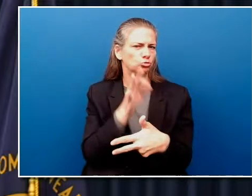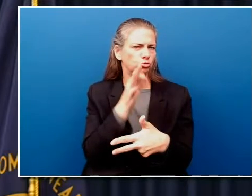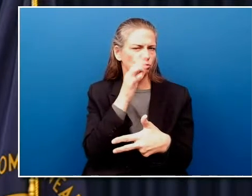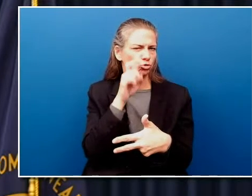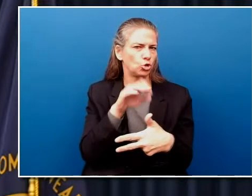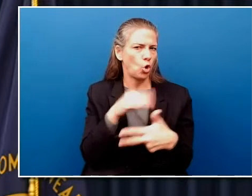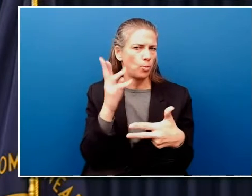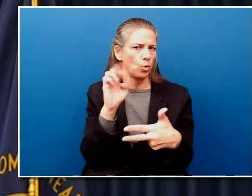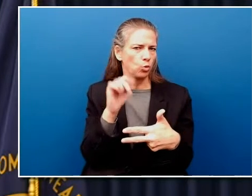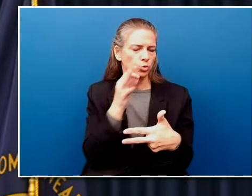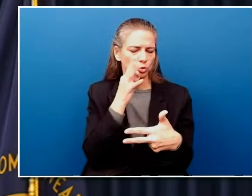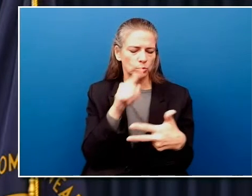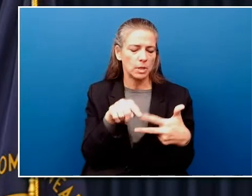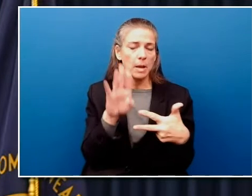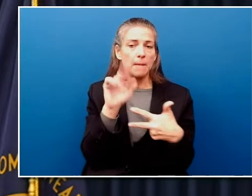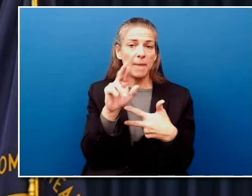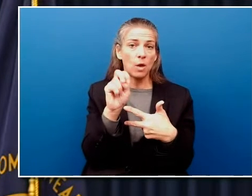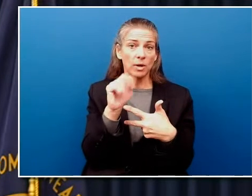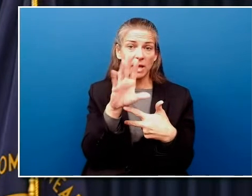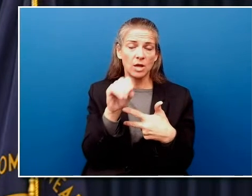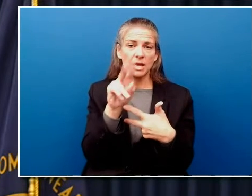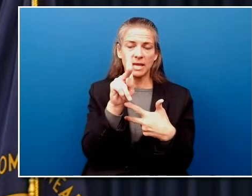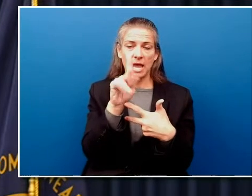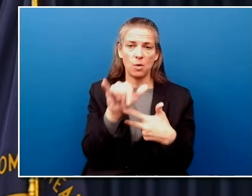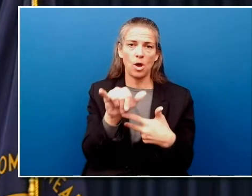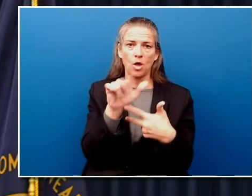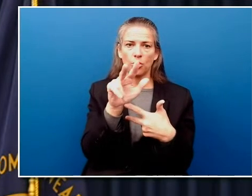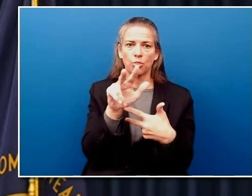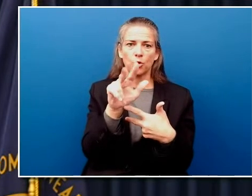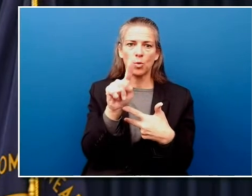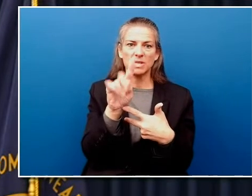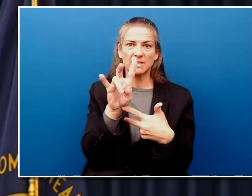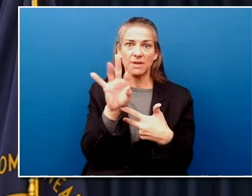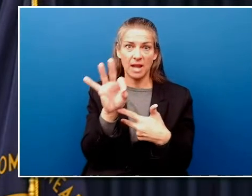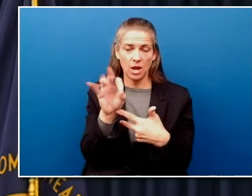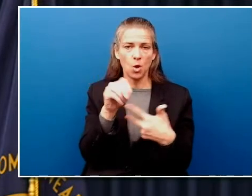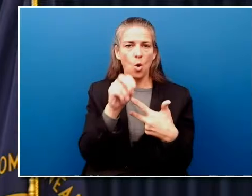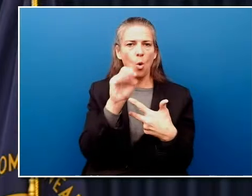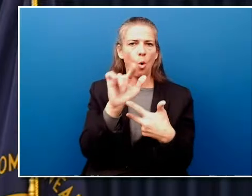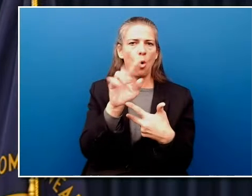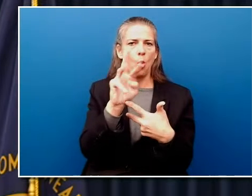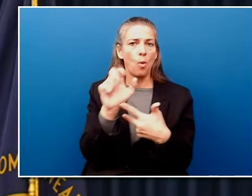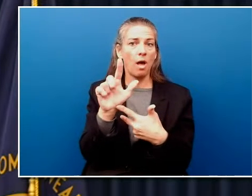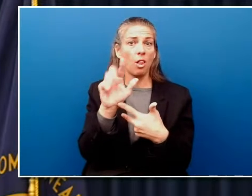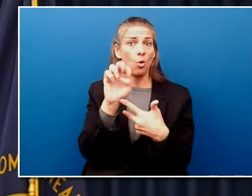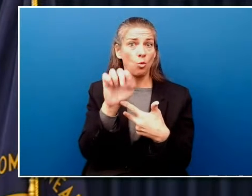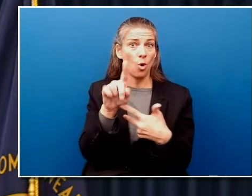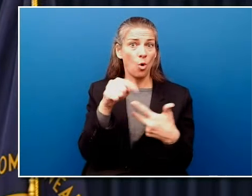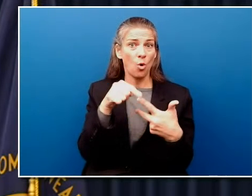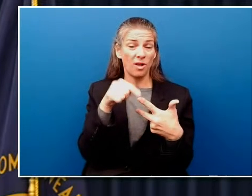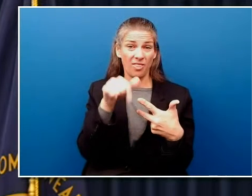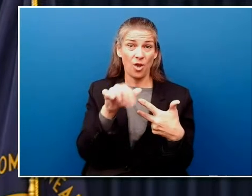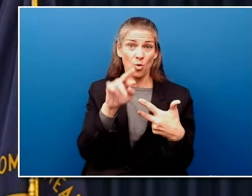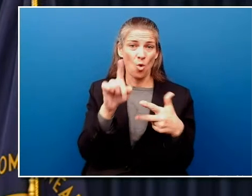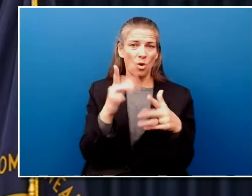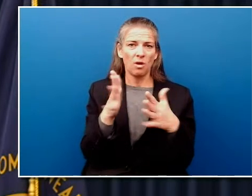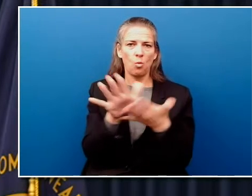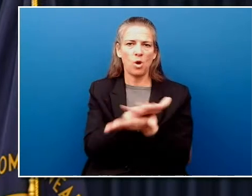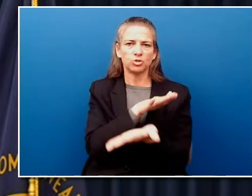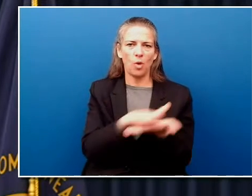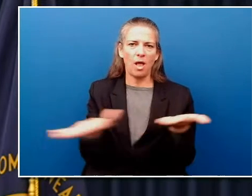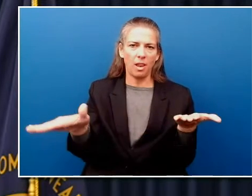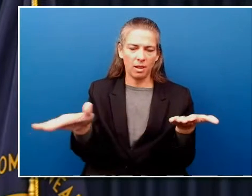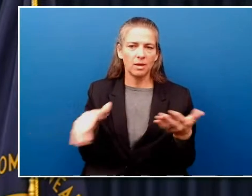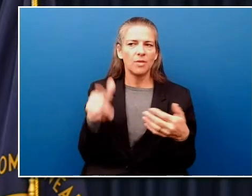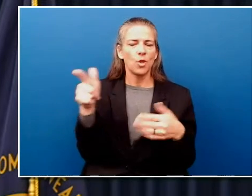of KY 3179 Oil Well Road was washed away during Tuesday's storms. Crews are planning repairs, but it's going